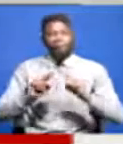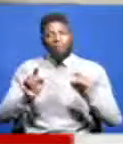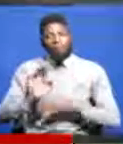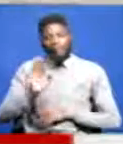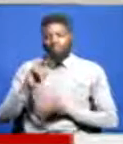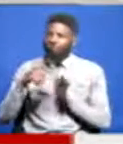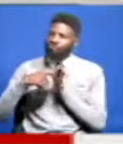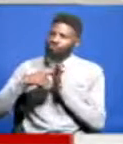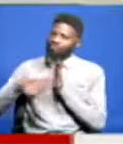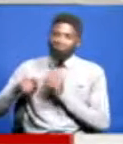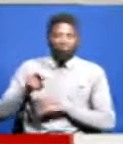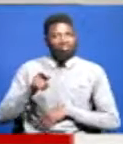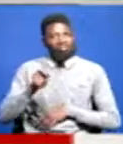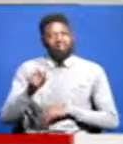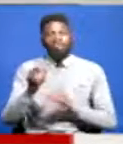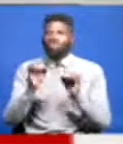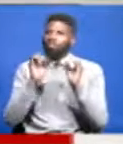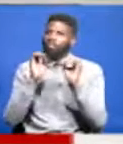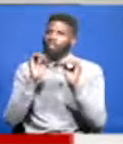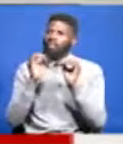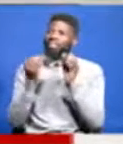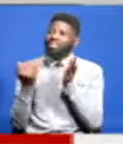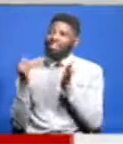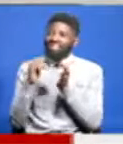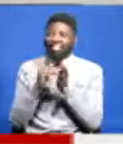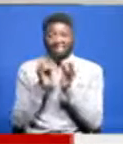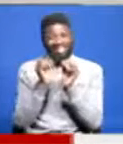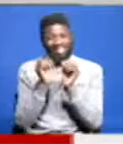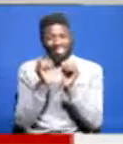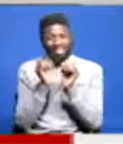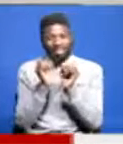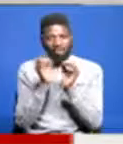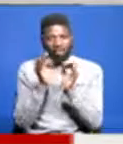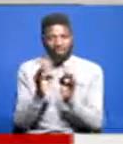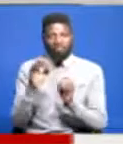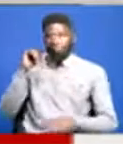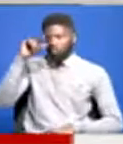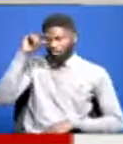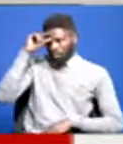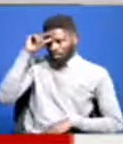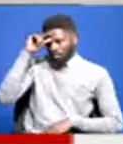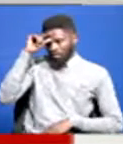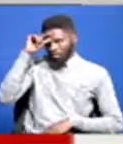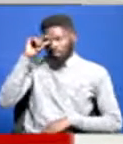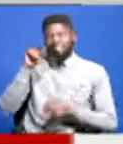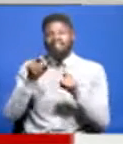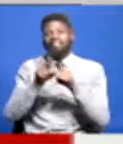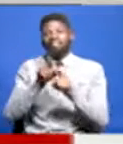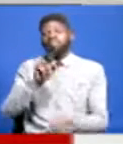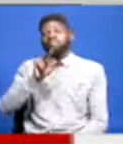of taxes. So again, if the government and KRA, if they are more aggressive in trying